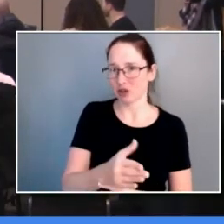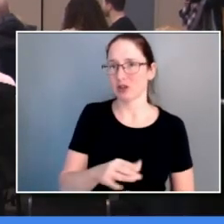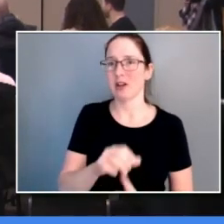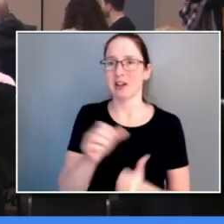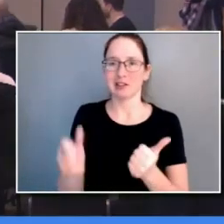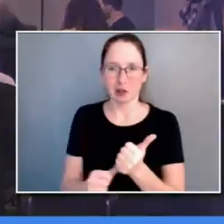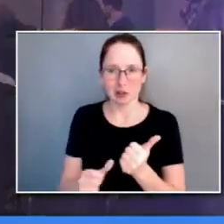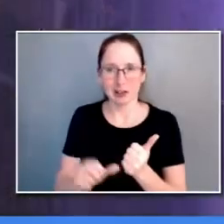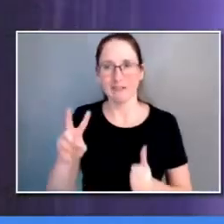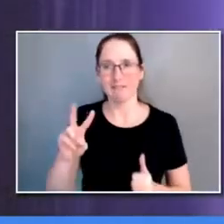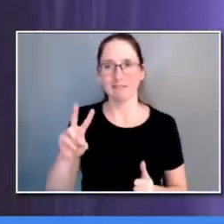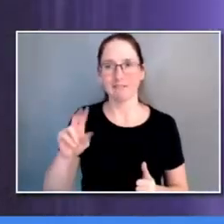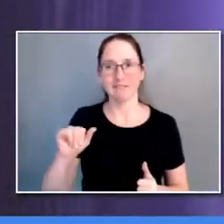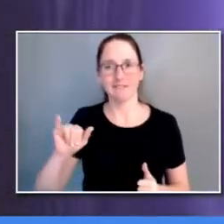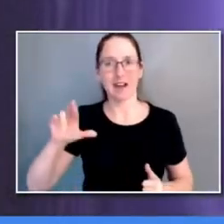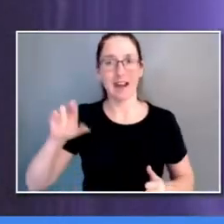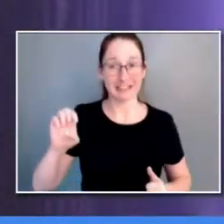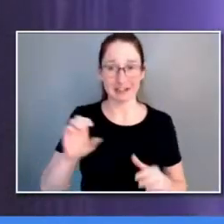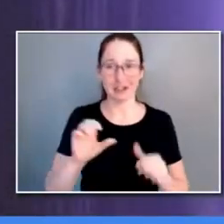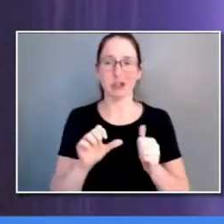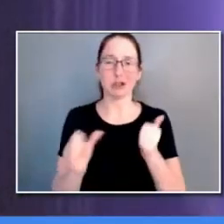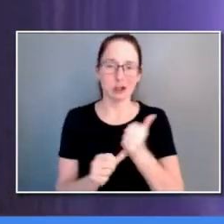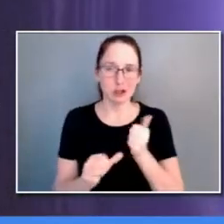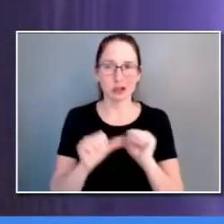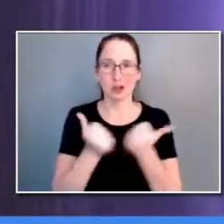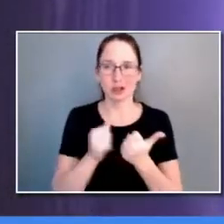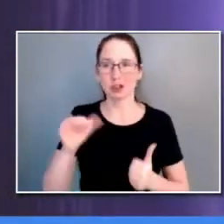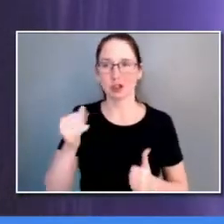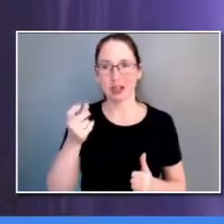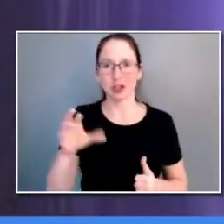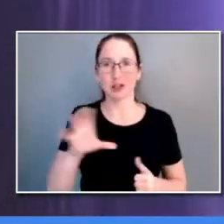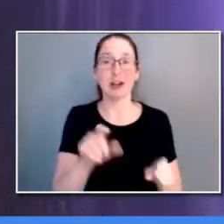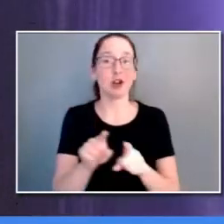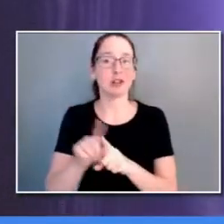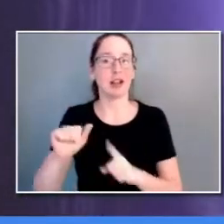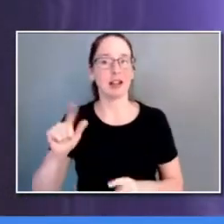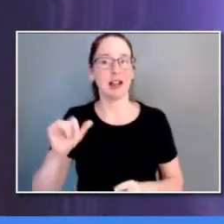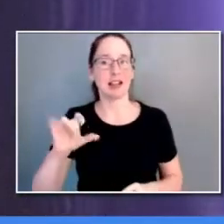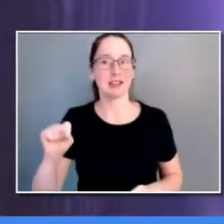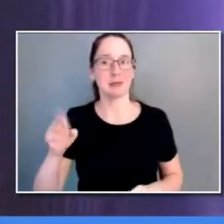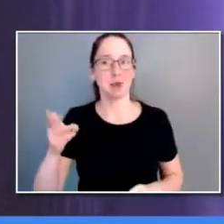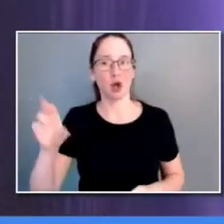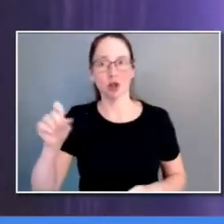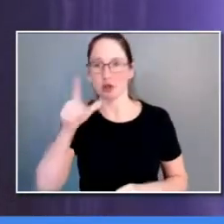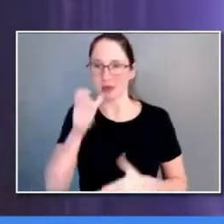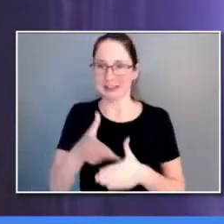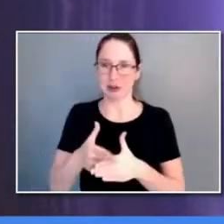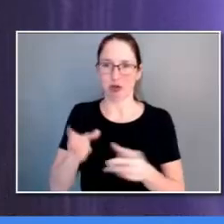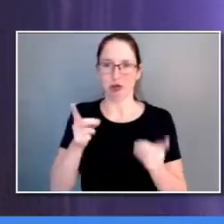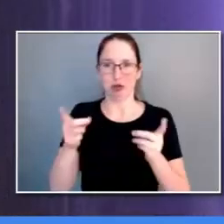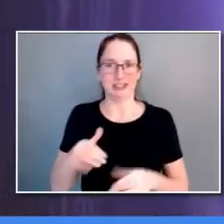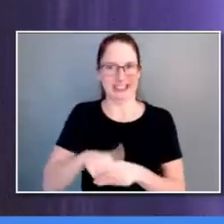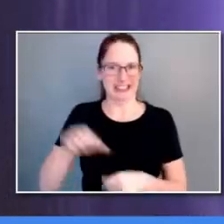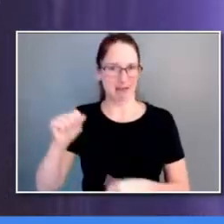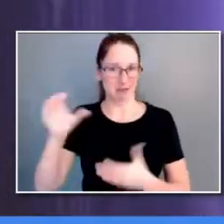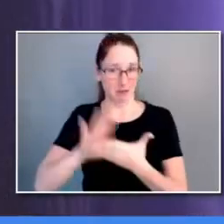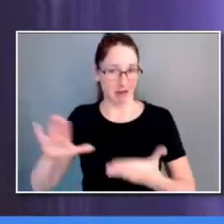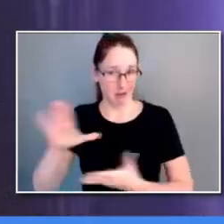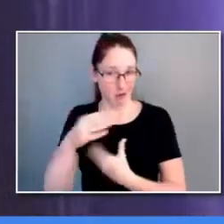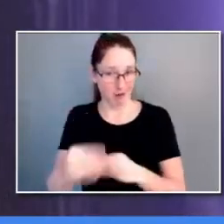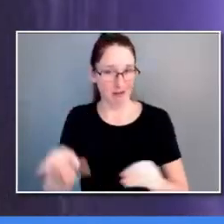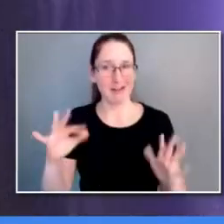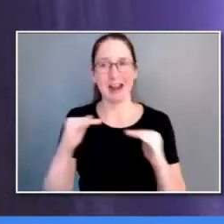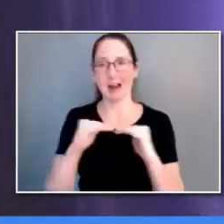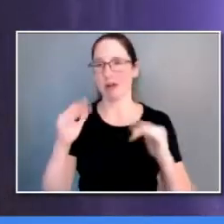Associate Vice Chancellor, as well as Alexis Burris, who is the Interim Director in Seattle College's Office of